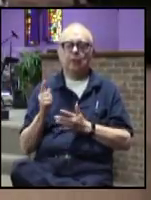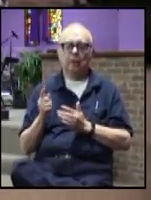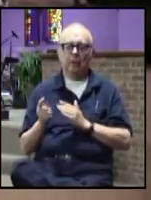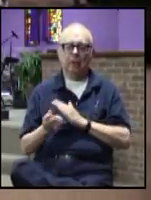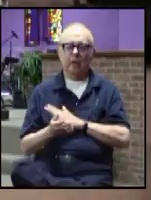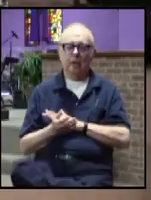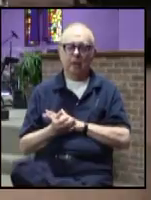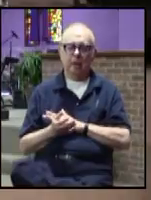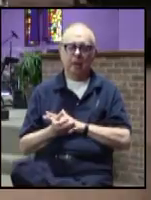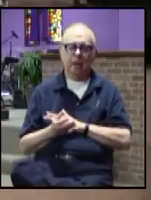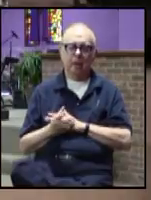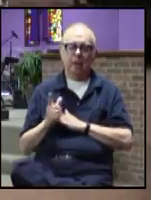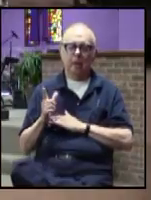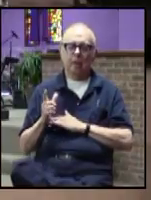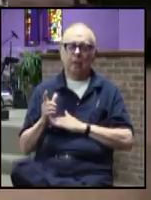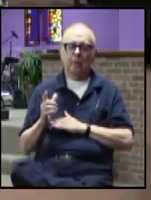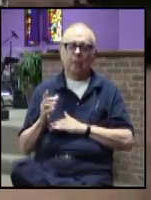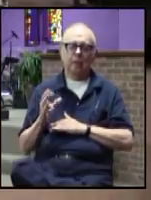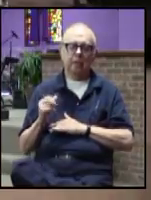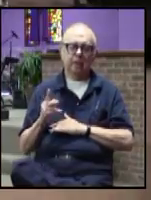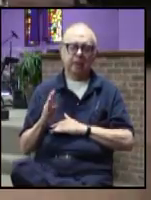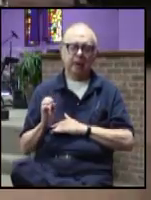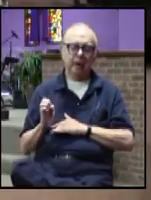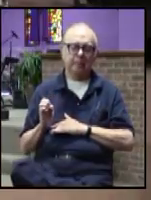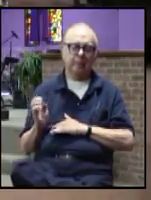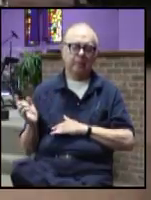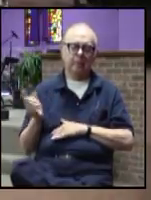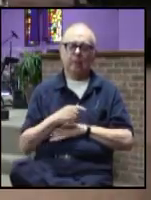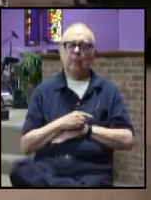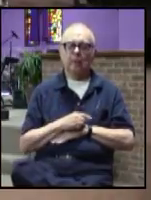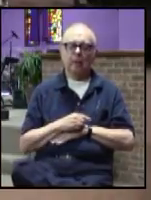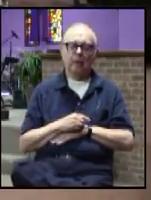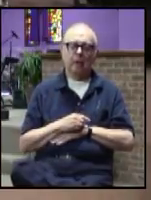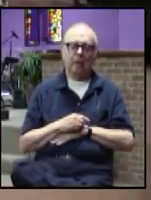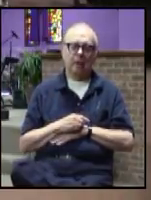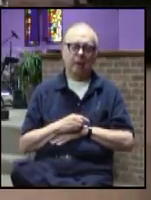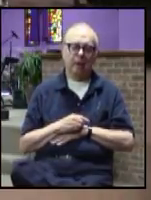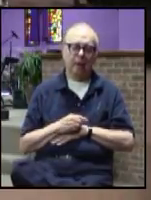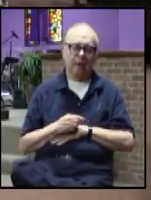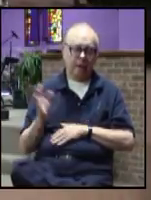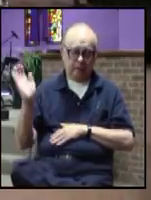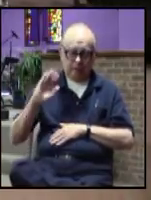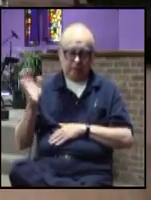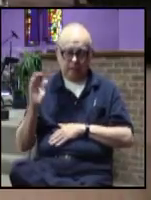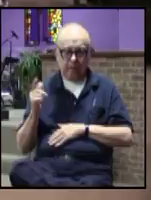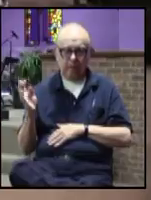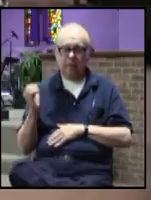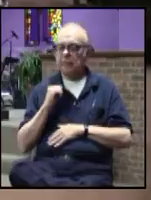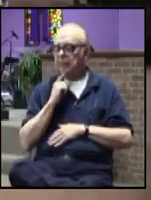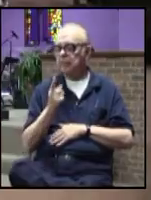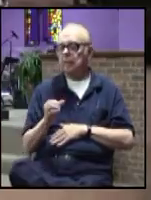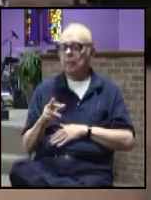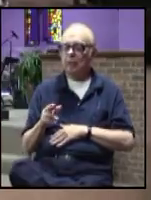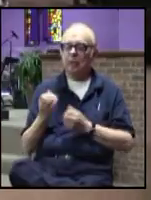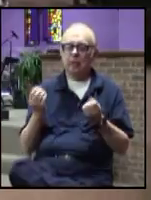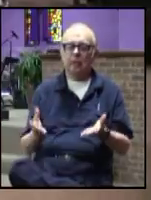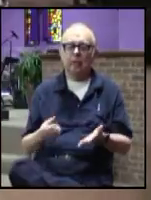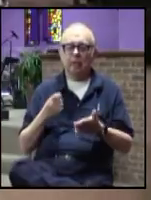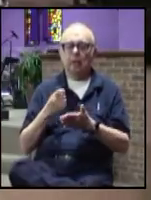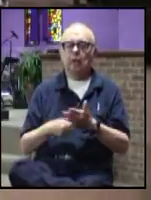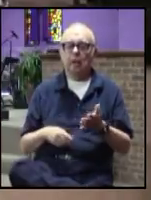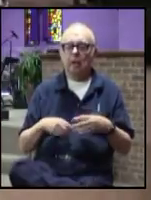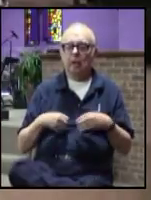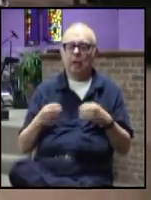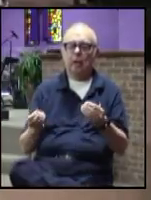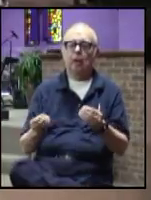morning. 1 lone cabbie comes through, driving through. We frantically wave him down, and they say, sir, how much